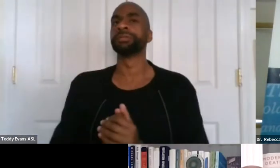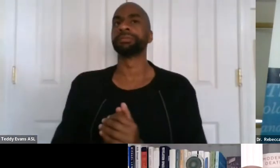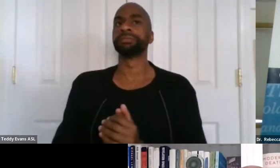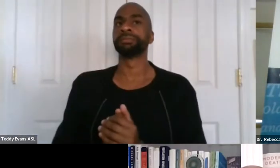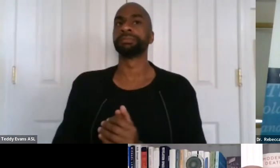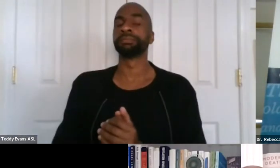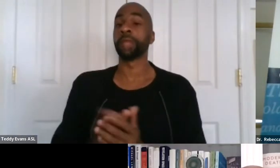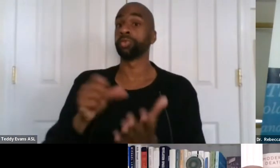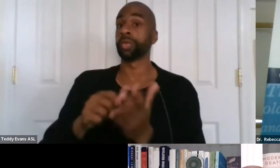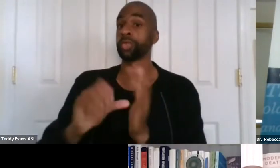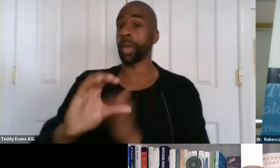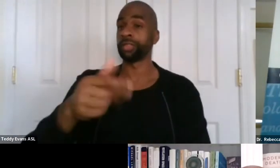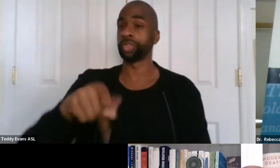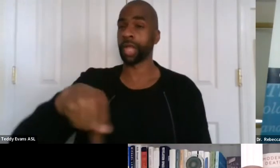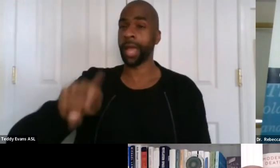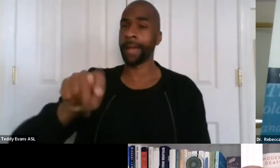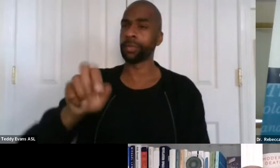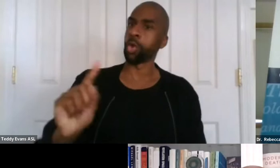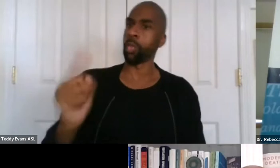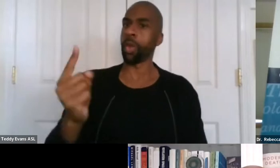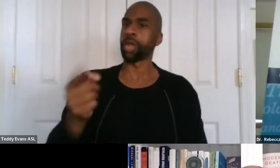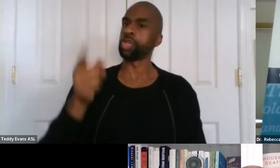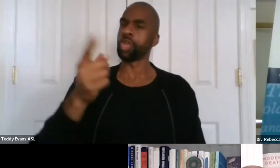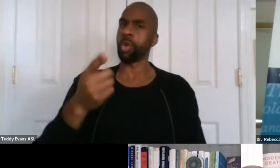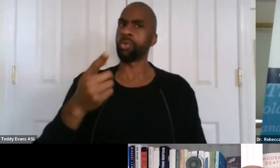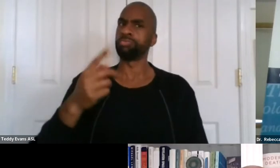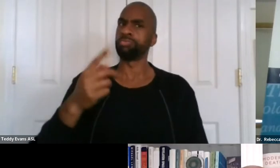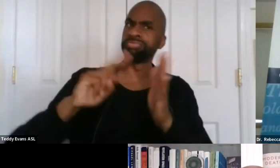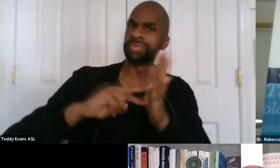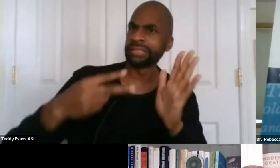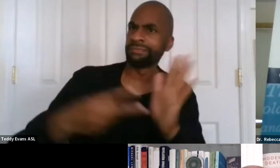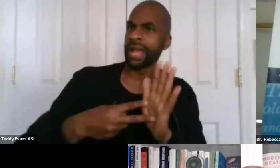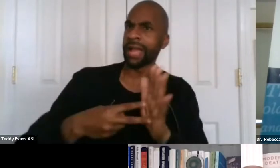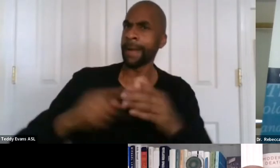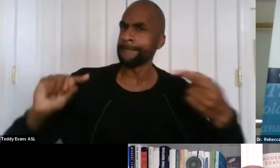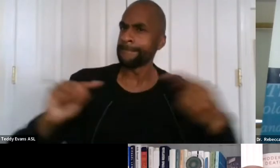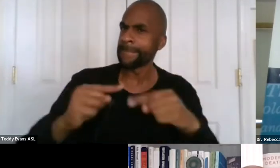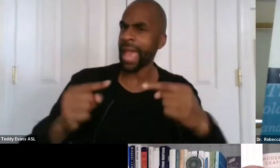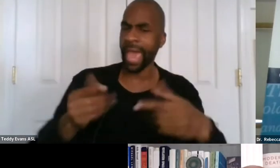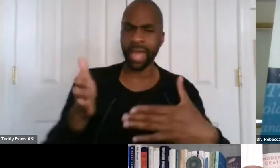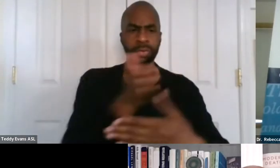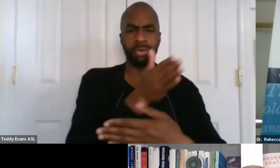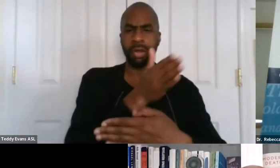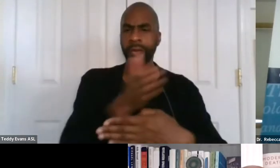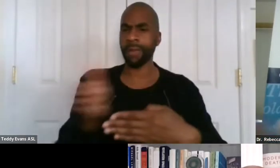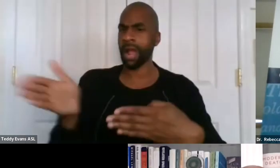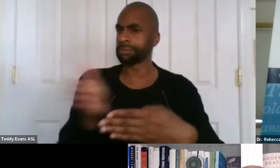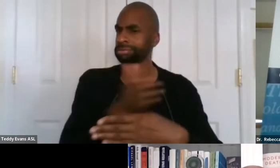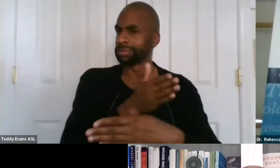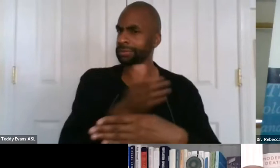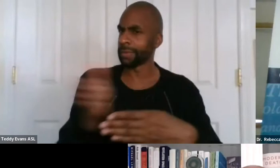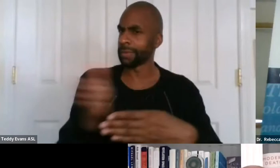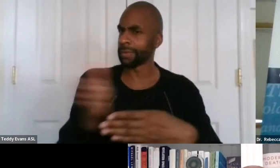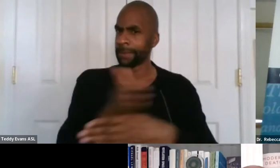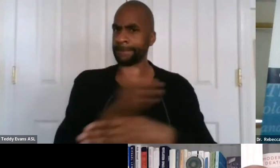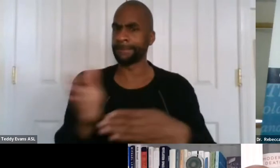one, just right at the beginning, you define pain on a spectrum of overlapping phenomena, with the pure